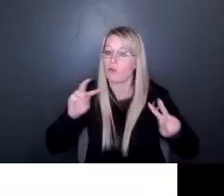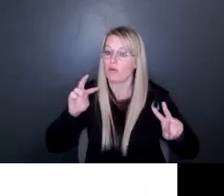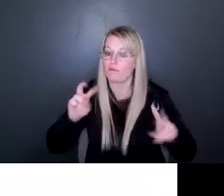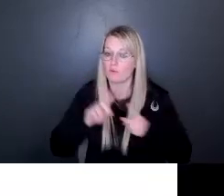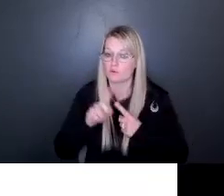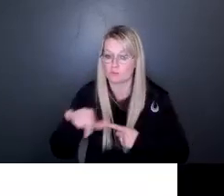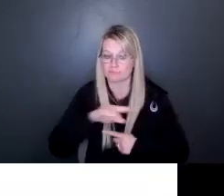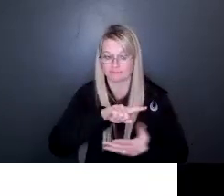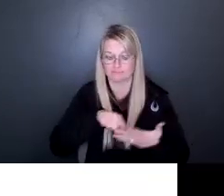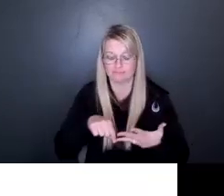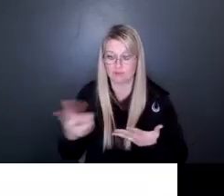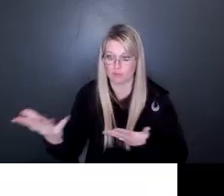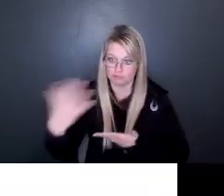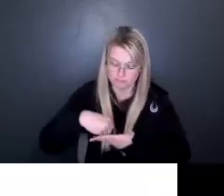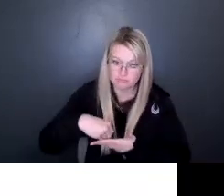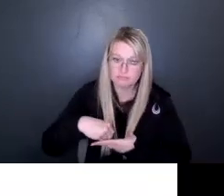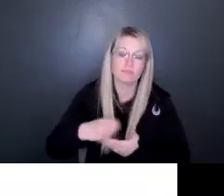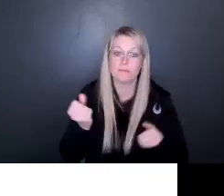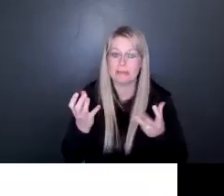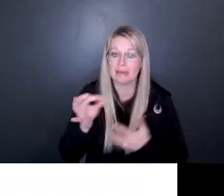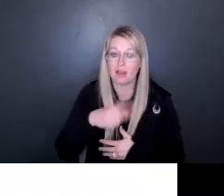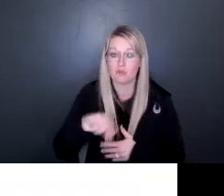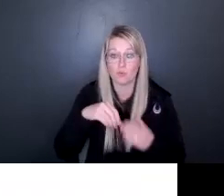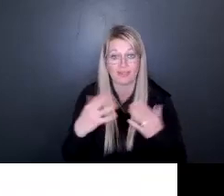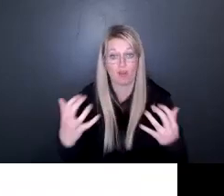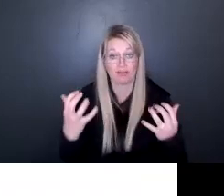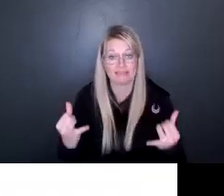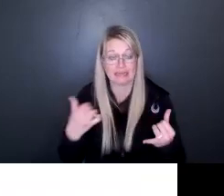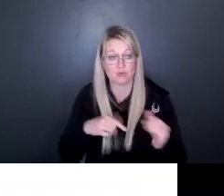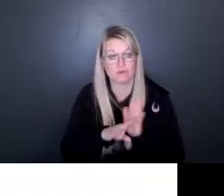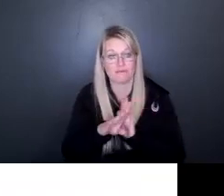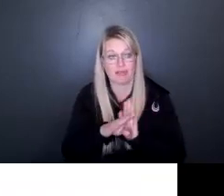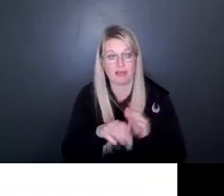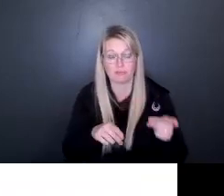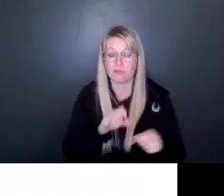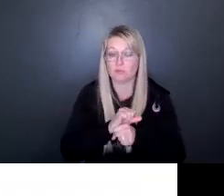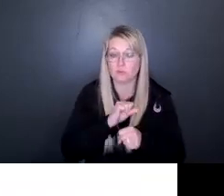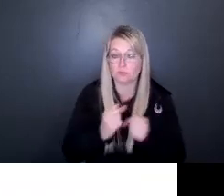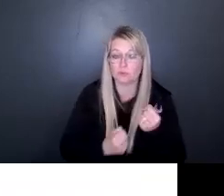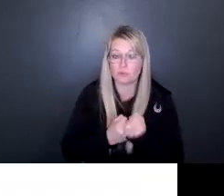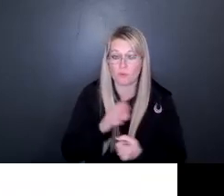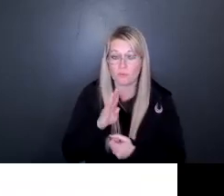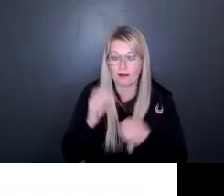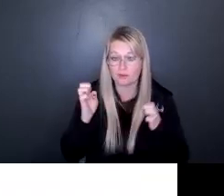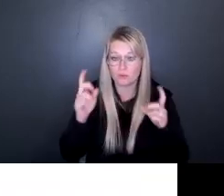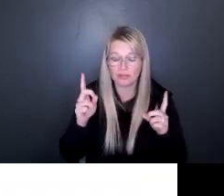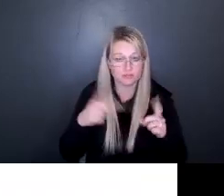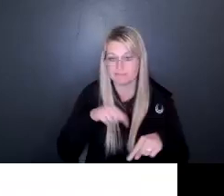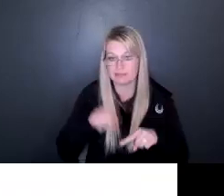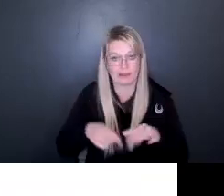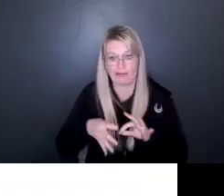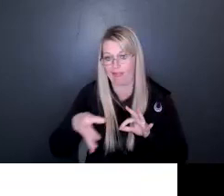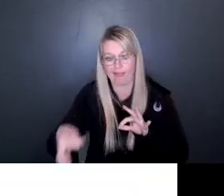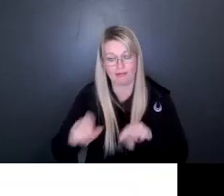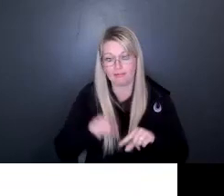to engaging our members, including many of you in the audience, to develop. This work is being supported by Education Cannot Wait through